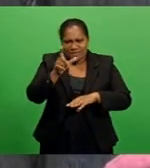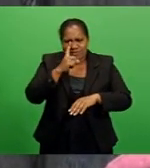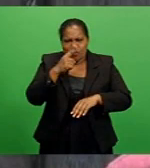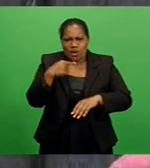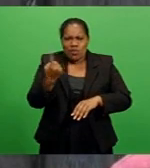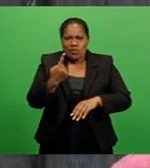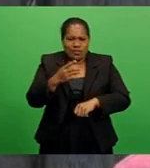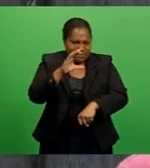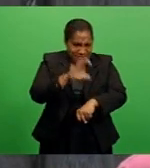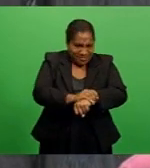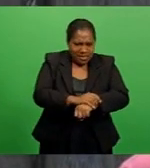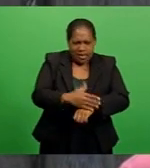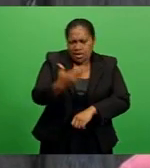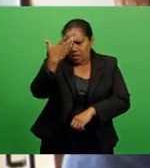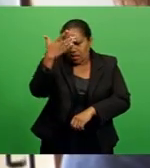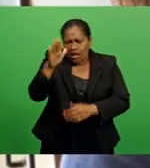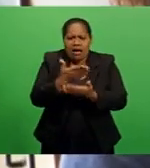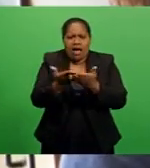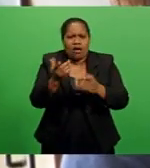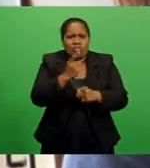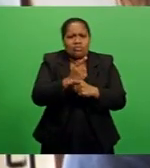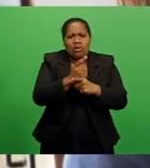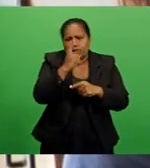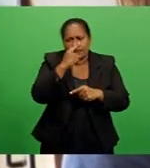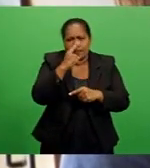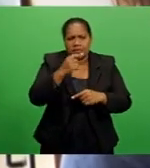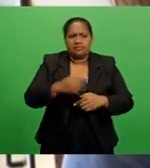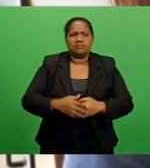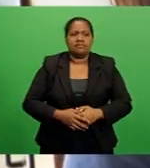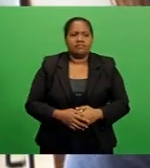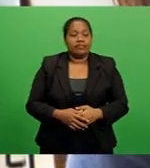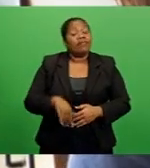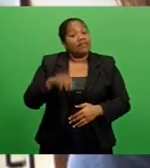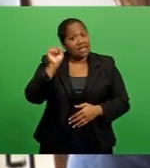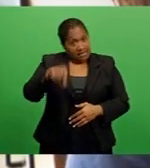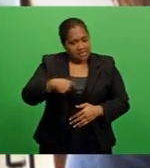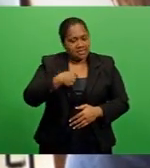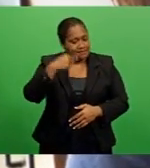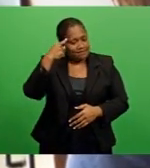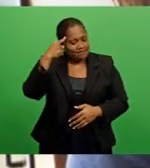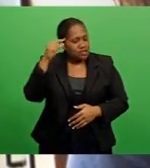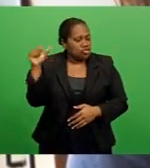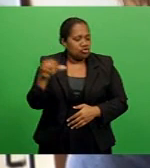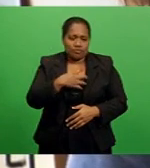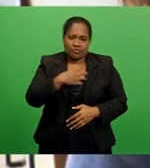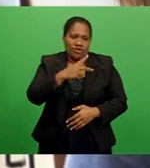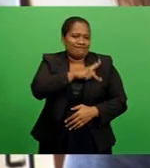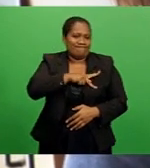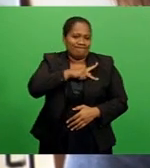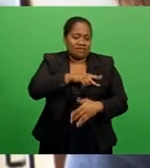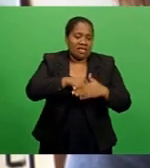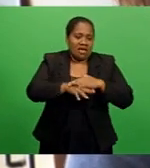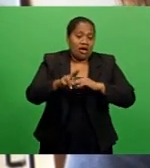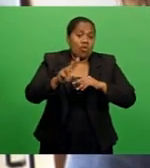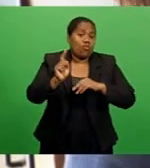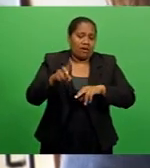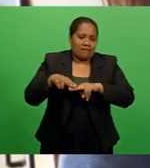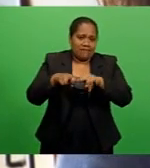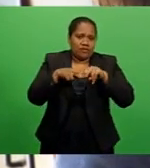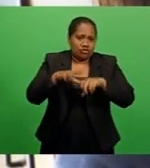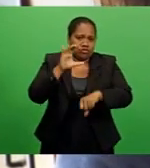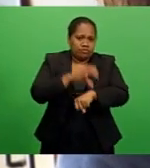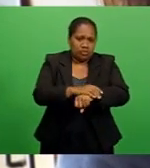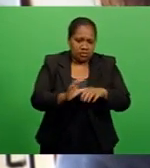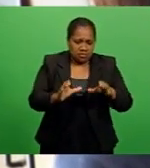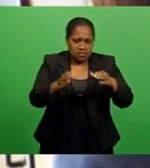talk to public. Yes, I think there should be more professionalism in the Fiji police force, and it can